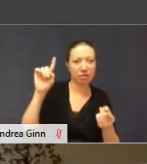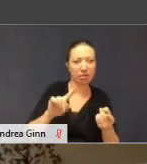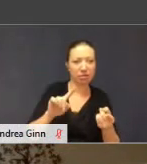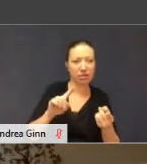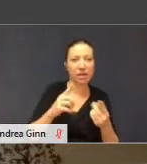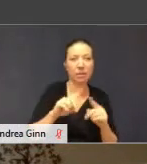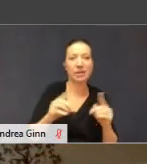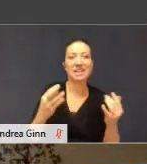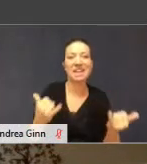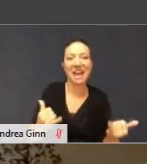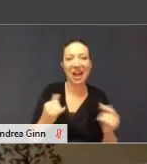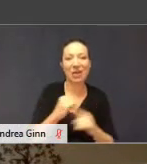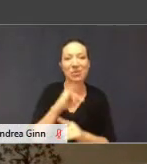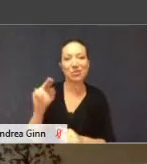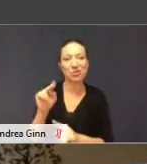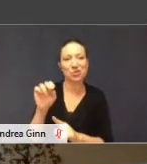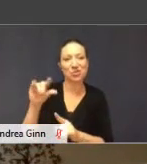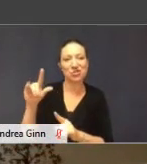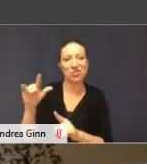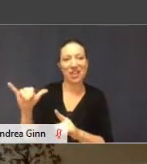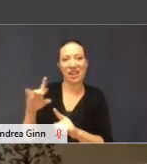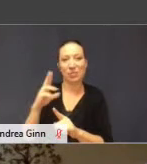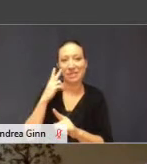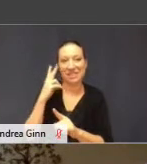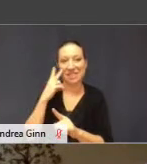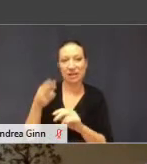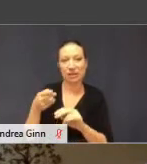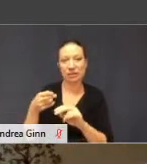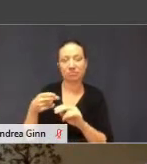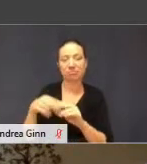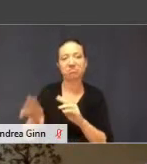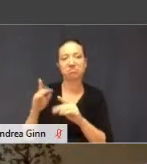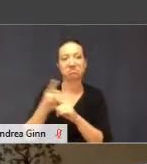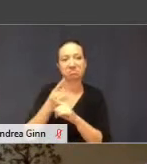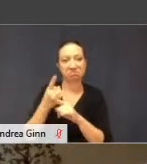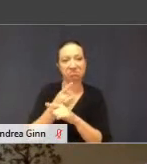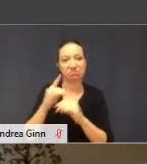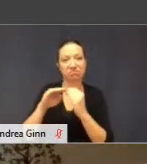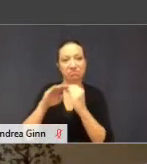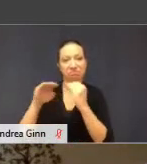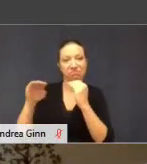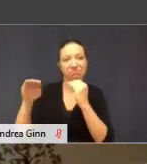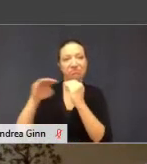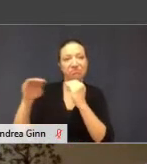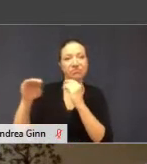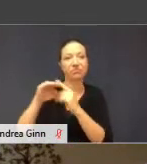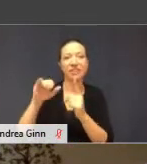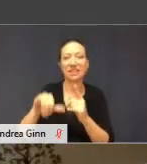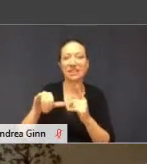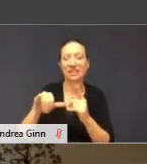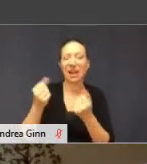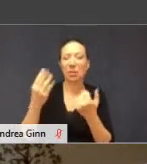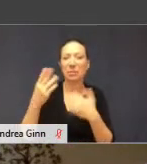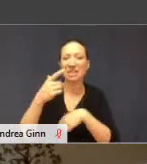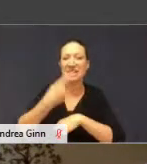there now at the end of June and through July. And on the number of days, I believe it is 90